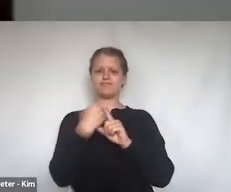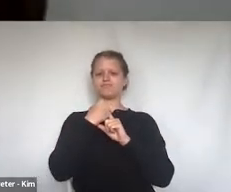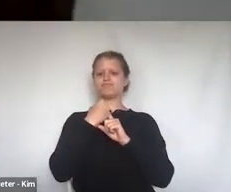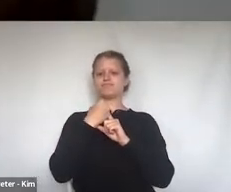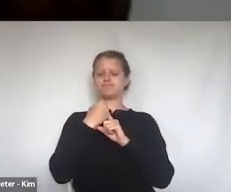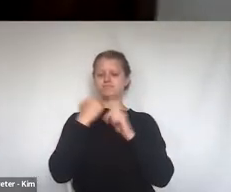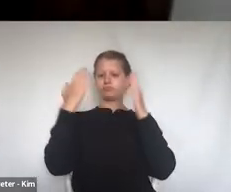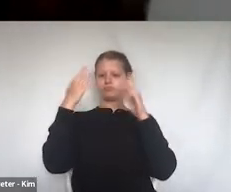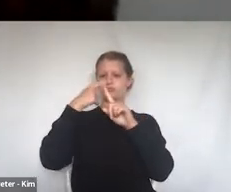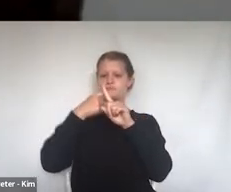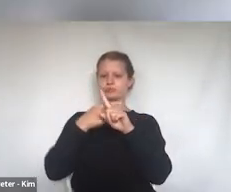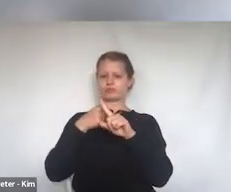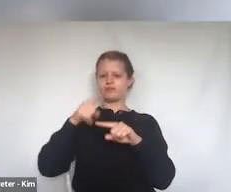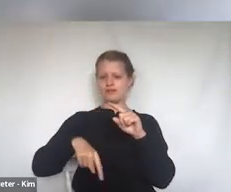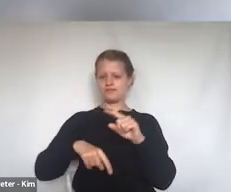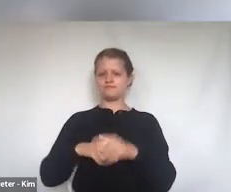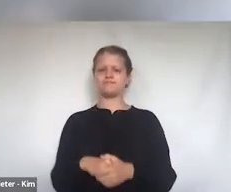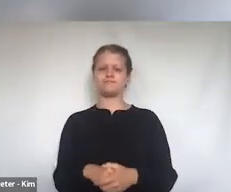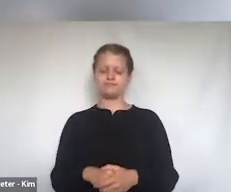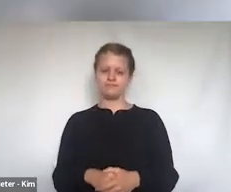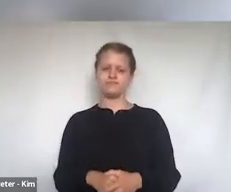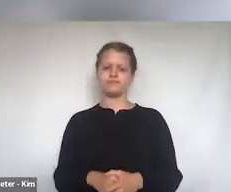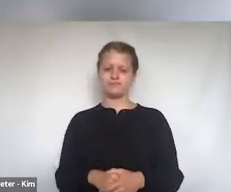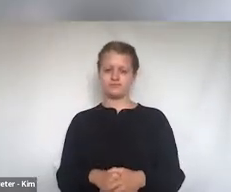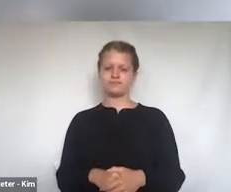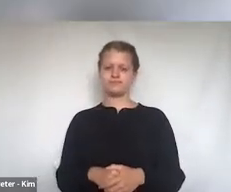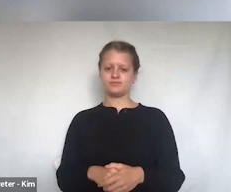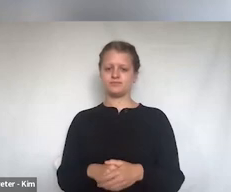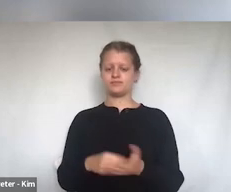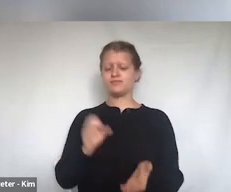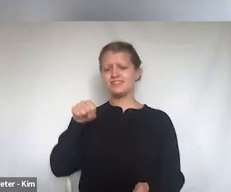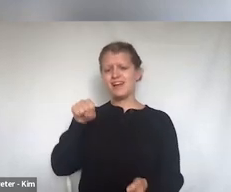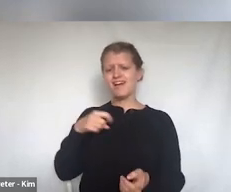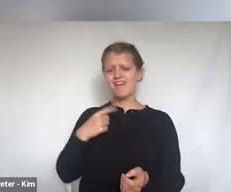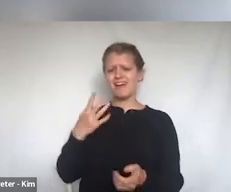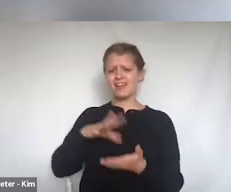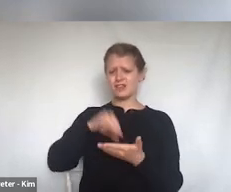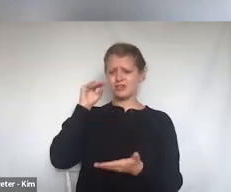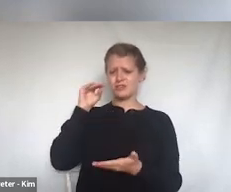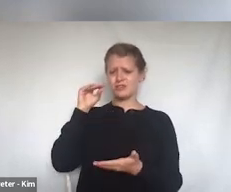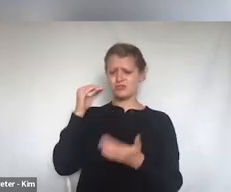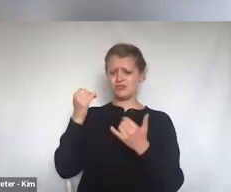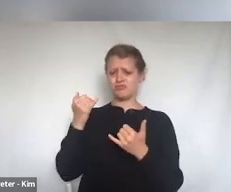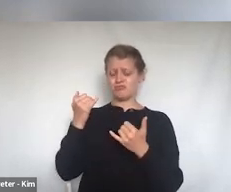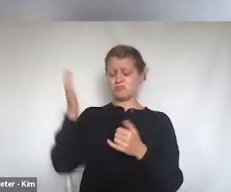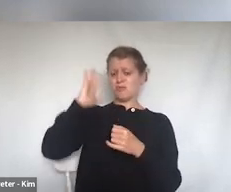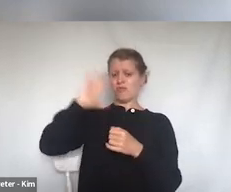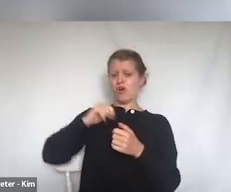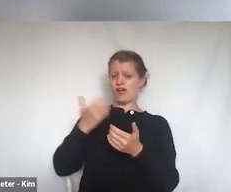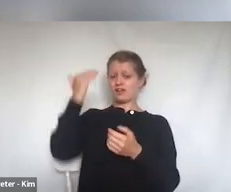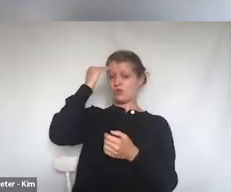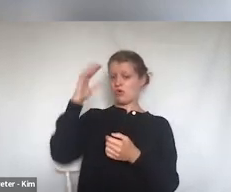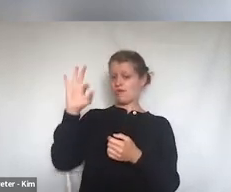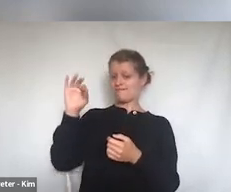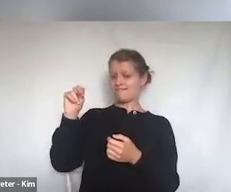again. Yeah, that was something that I learned while I was doing this work that I didn't know before about the fans not being